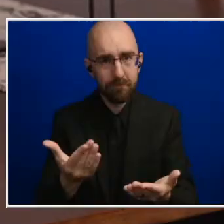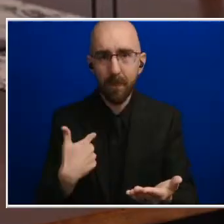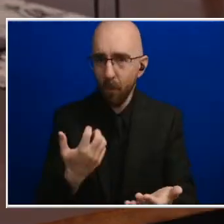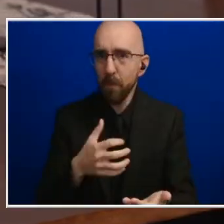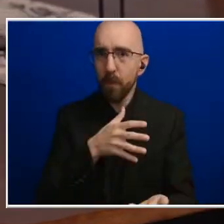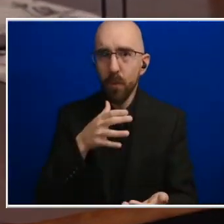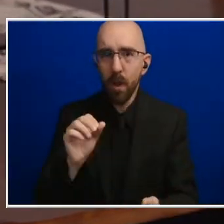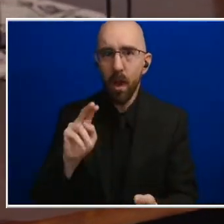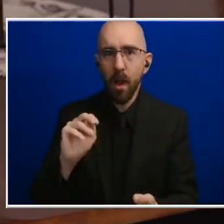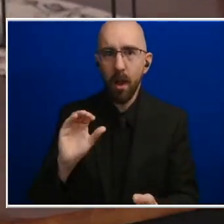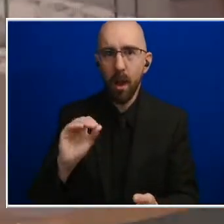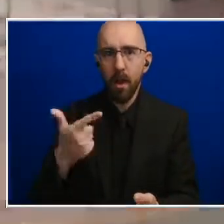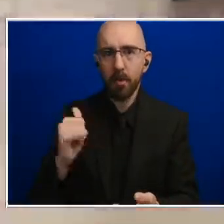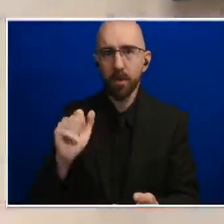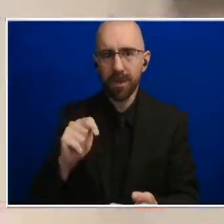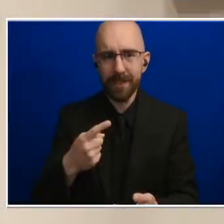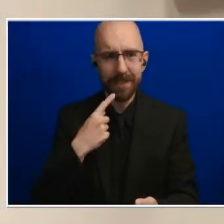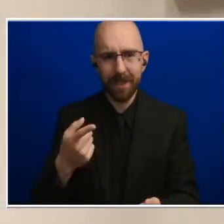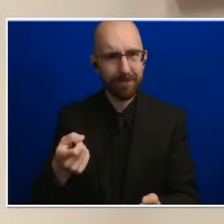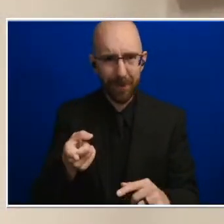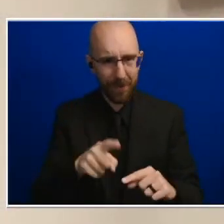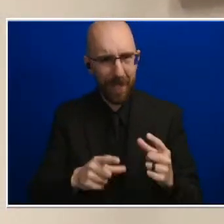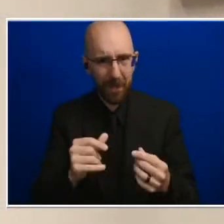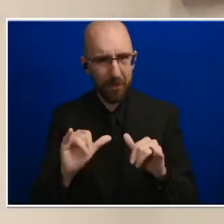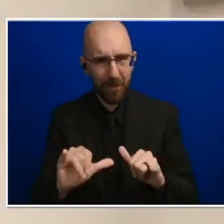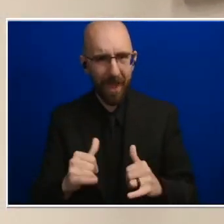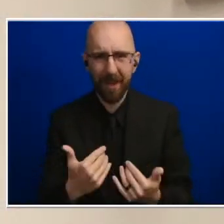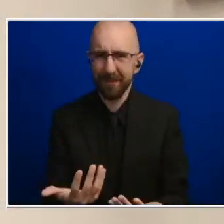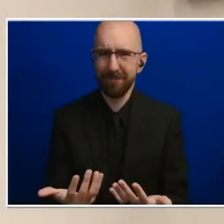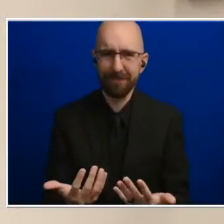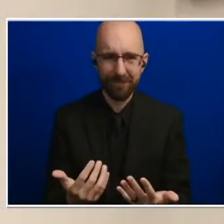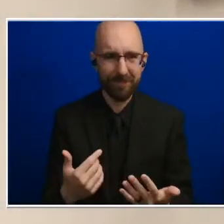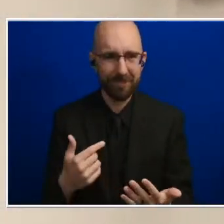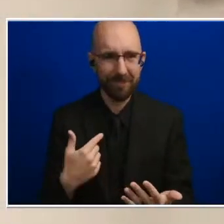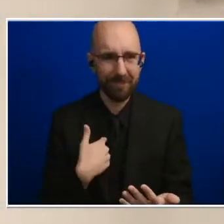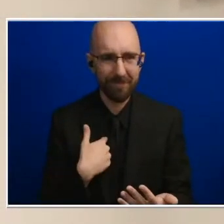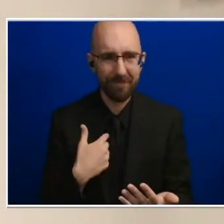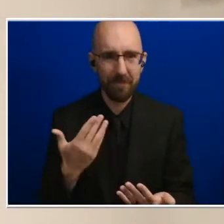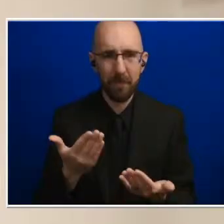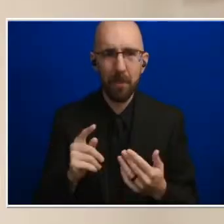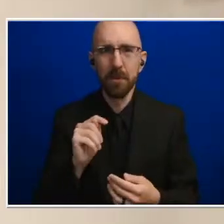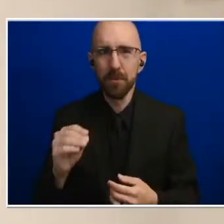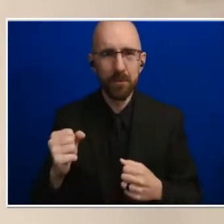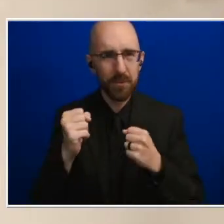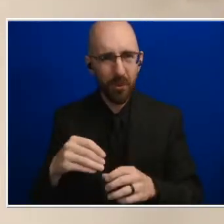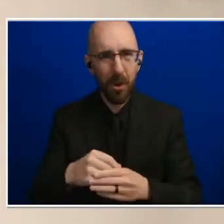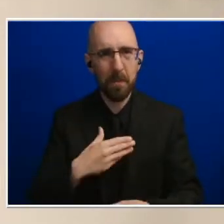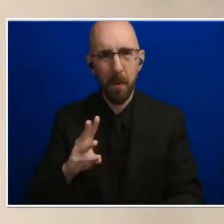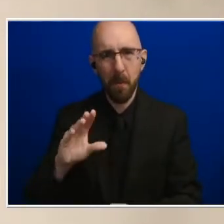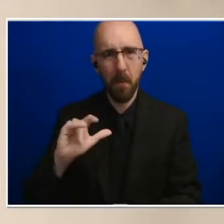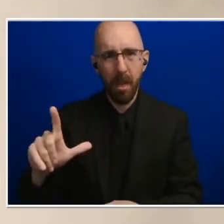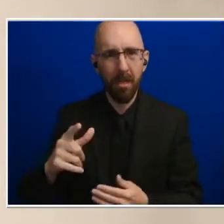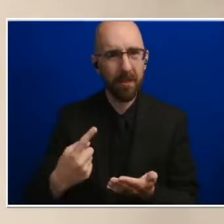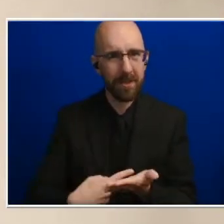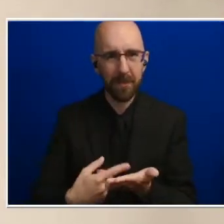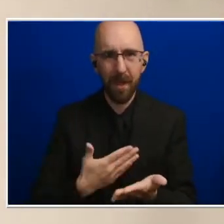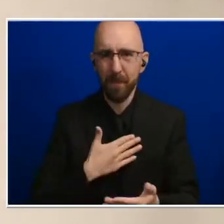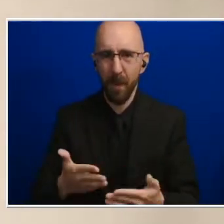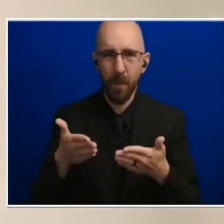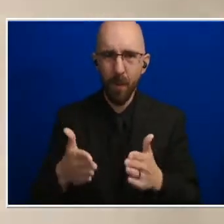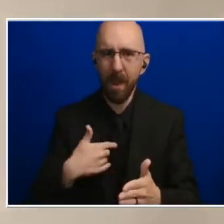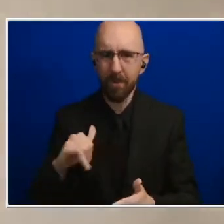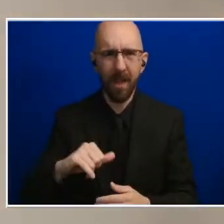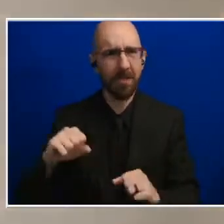then they say, no, you can't do that. It's good that I'm probably too strong in my will sometime, in my ways, that I'm oh, yes, I